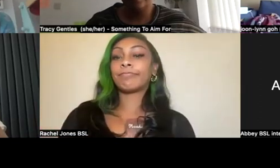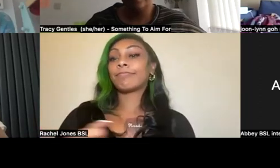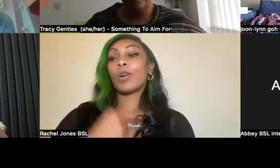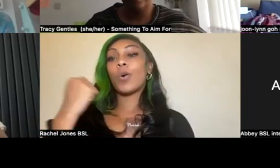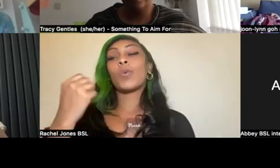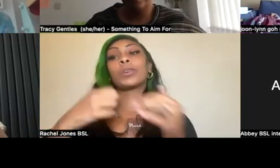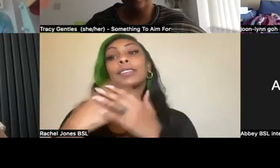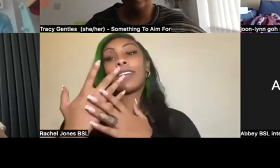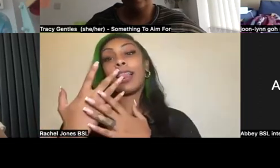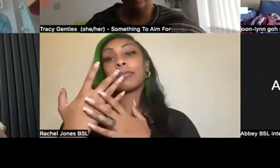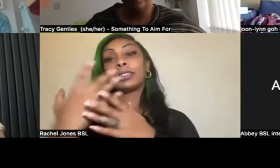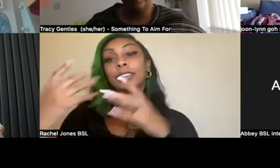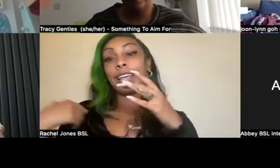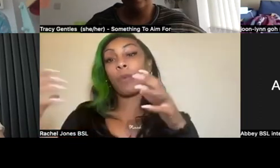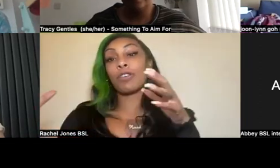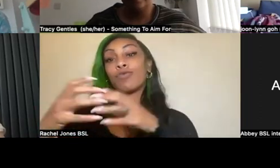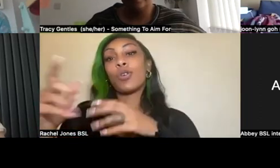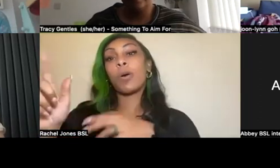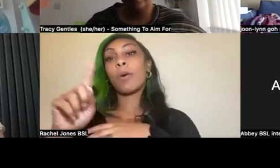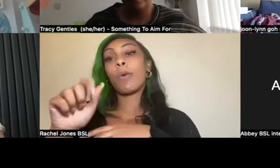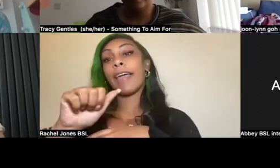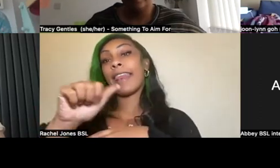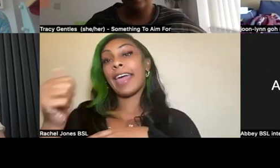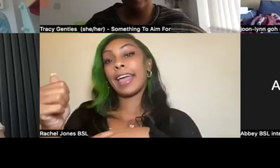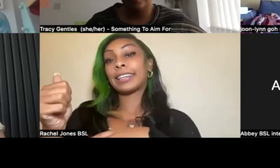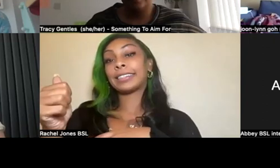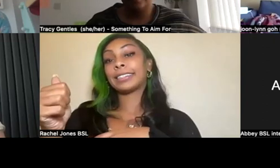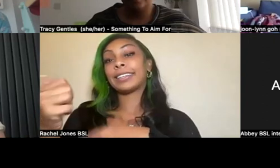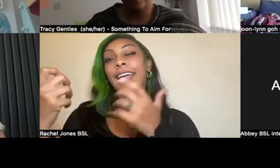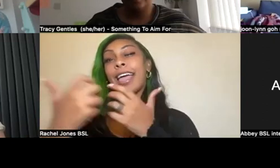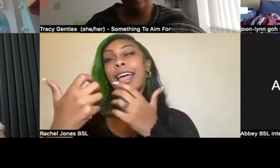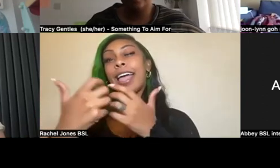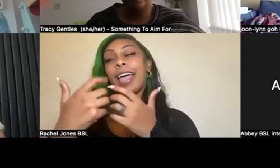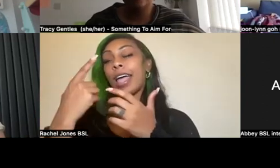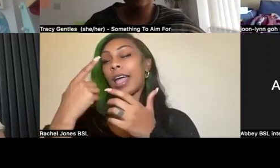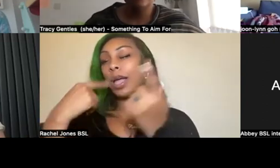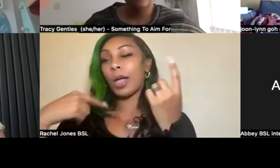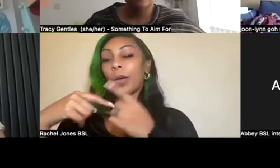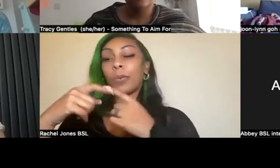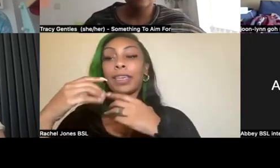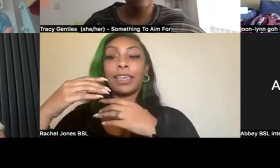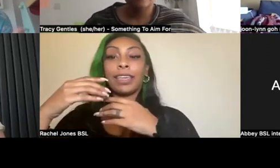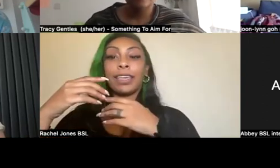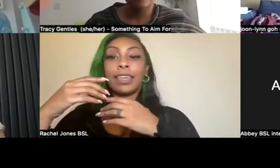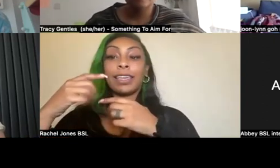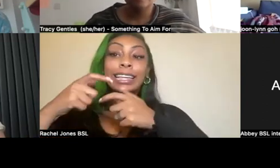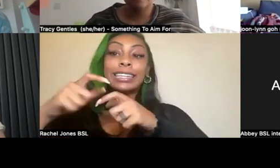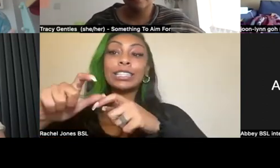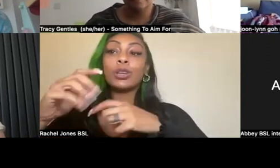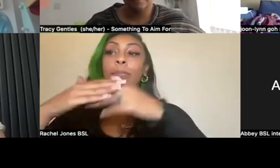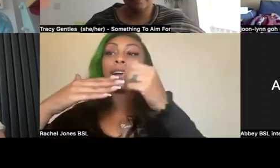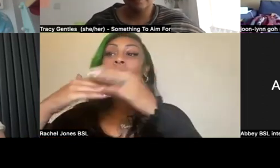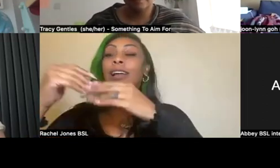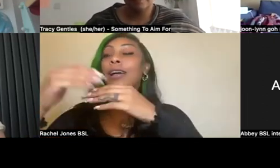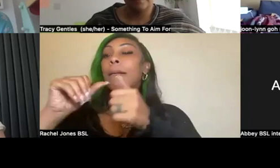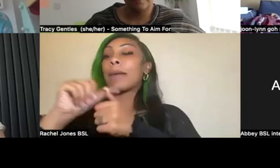as a movement at What Next and thinking about how we continue to build the movement better. So we're looking at our resourcing